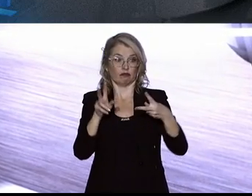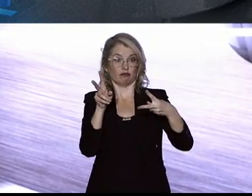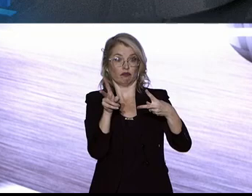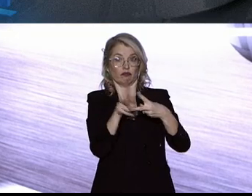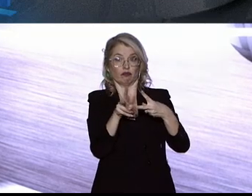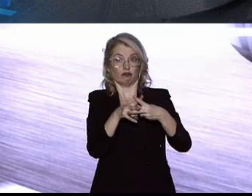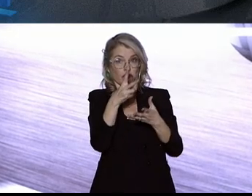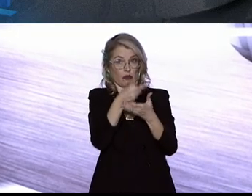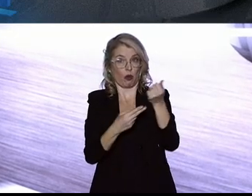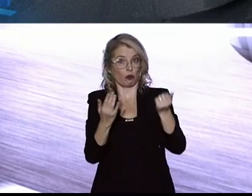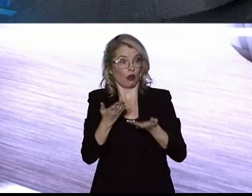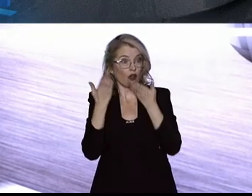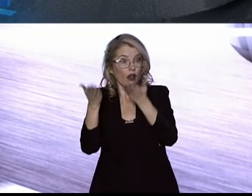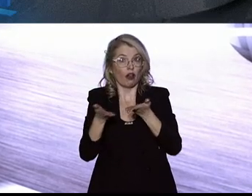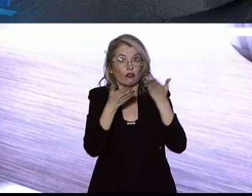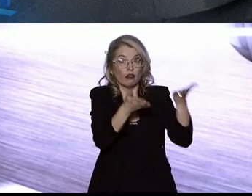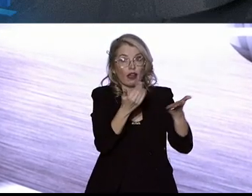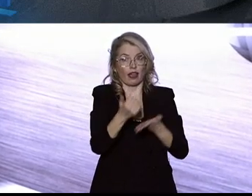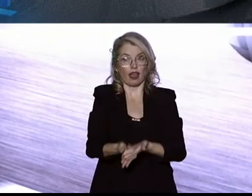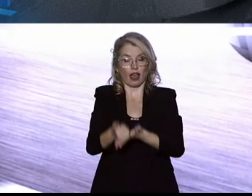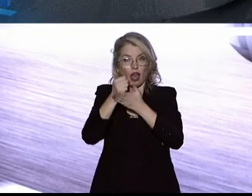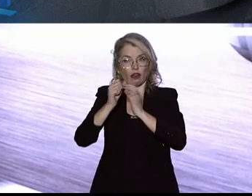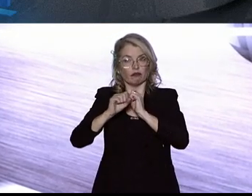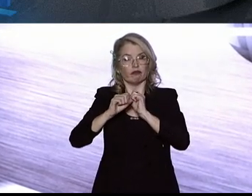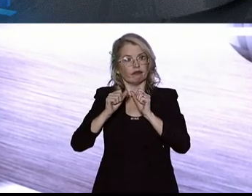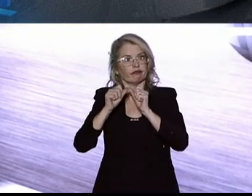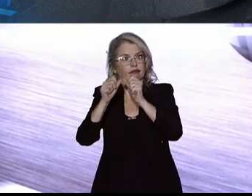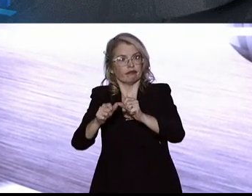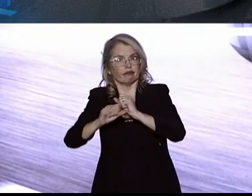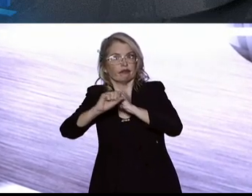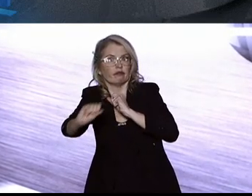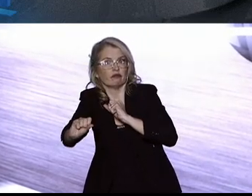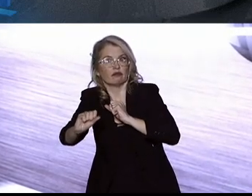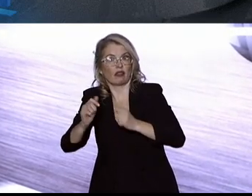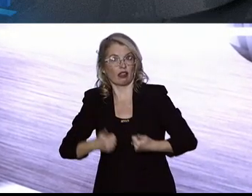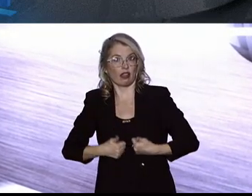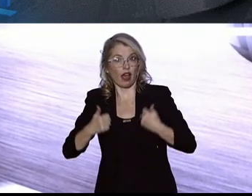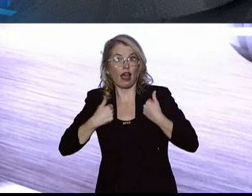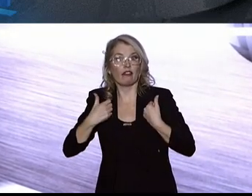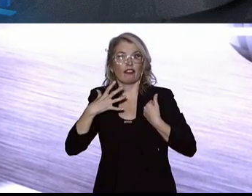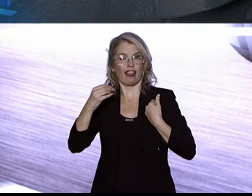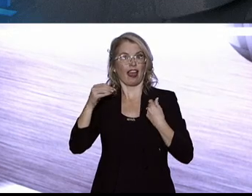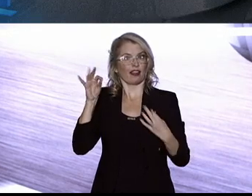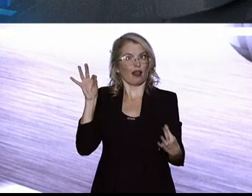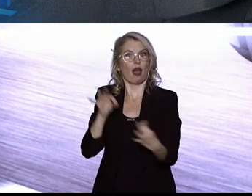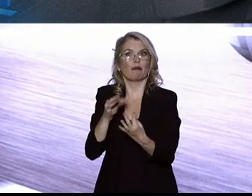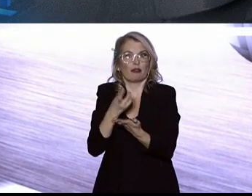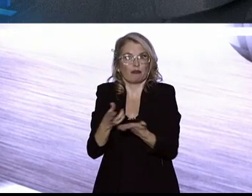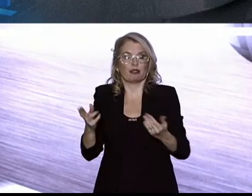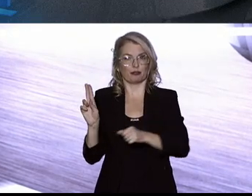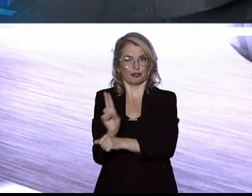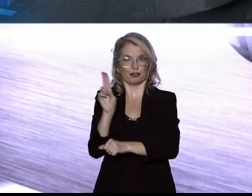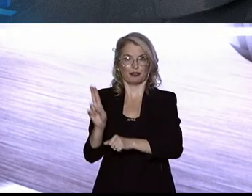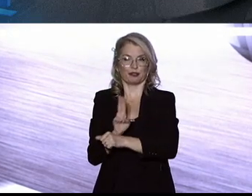new offerings can ultimately help prolong vehicle life and optimize resource